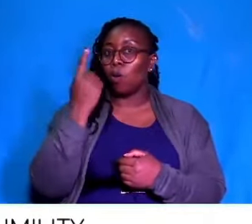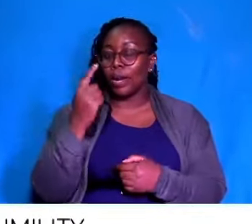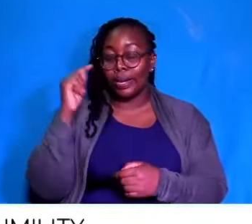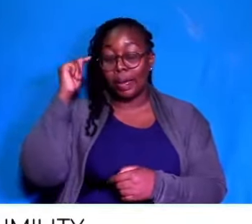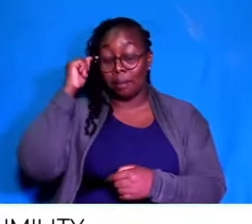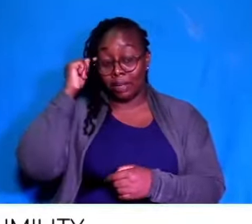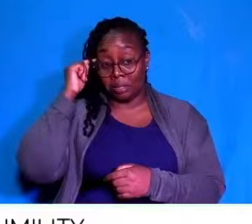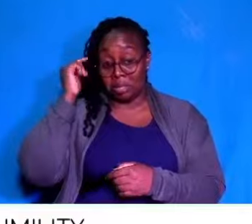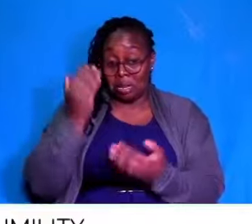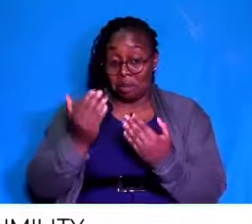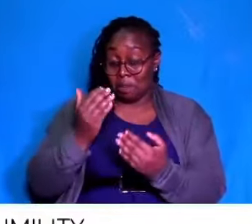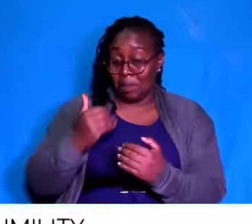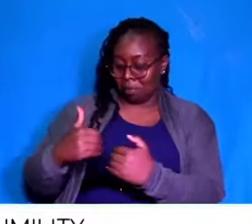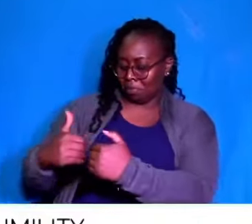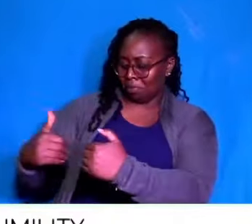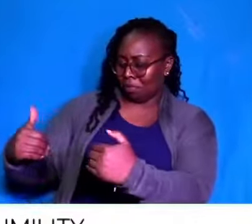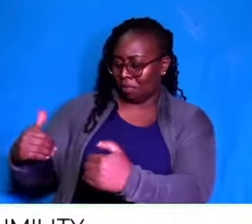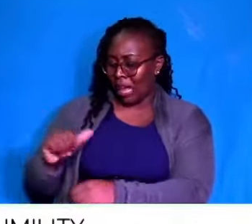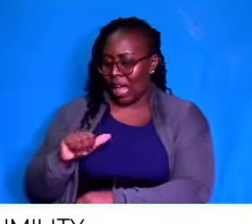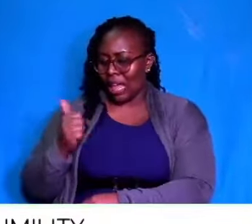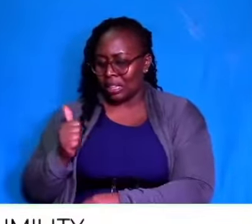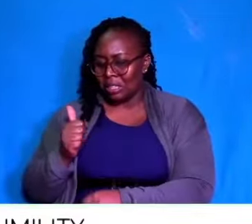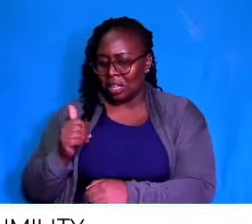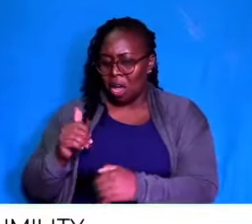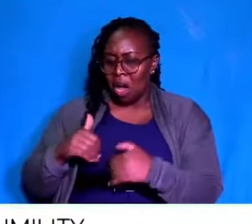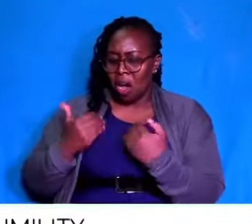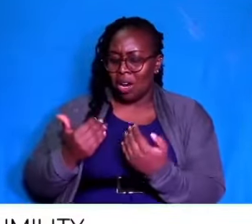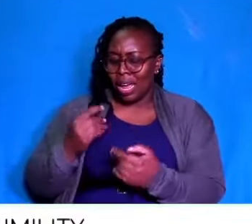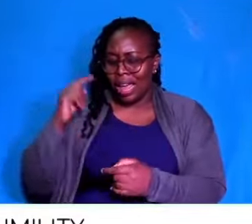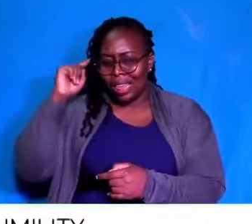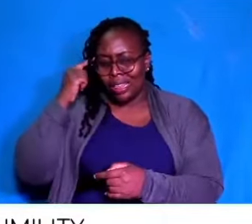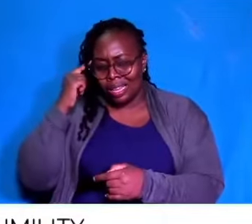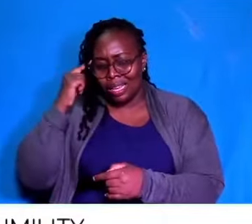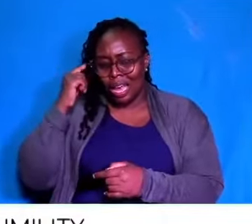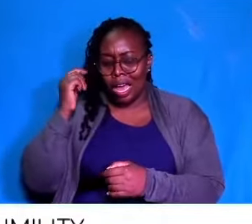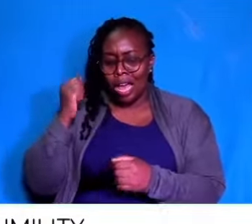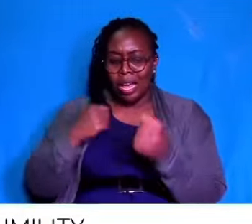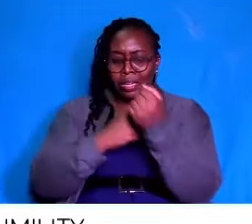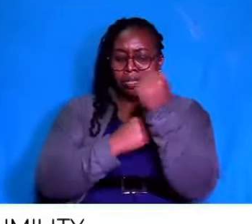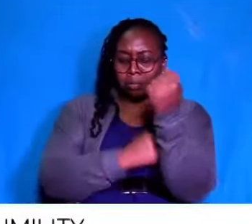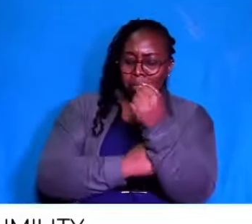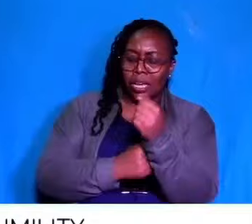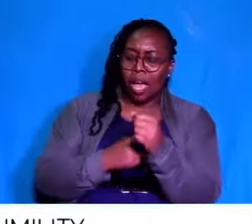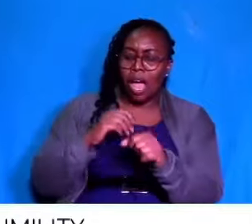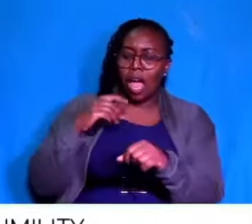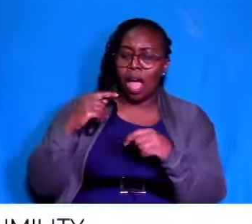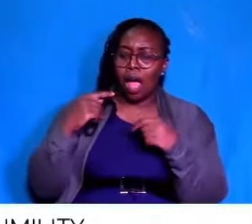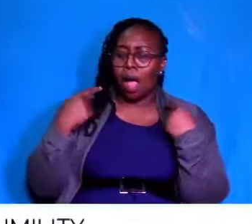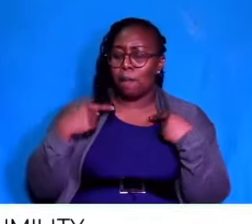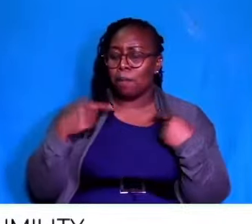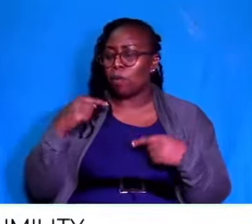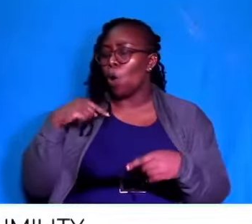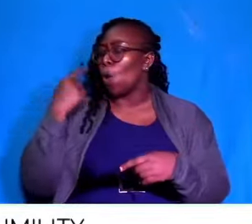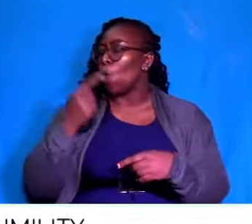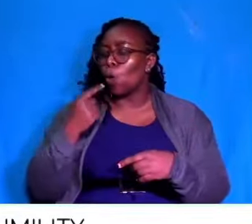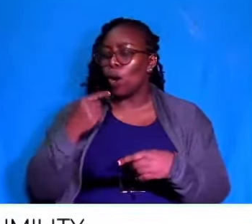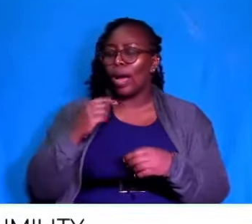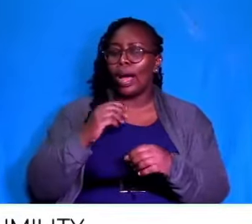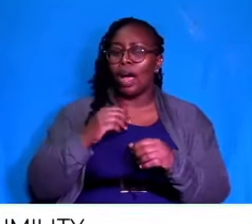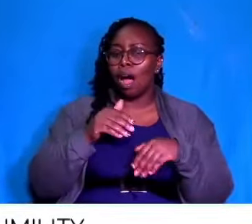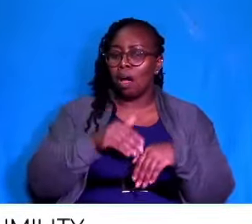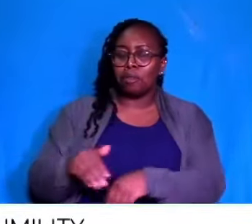other? Do we say, I support the people who are more with Pastor Igi and not Pastor Ampela? Do we discriminate a ministry group because